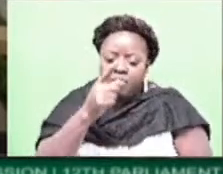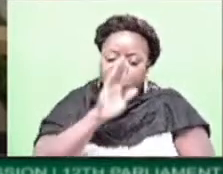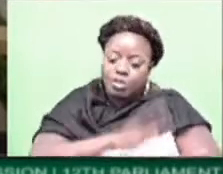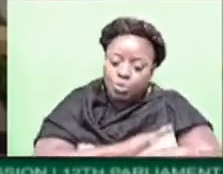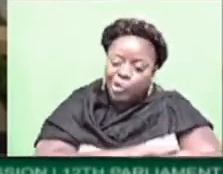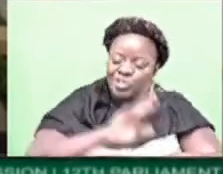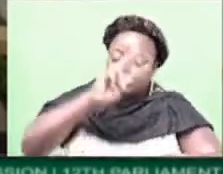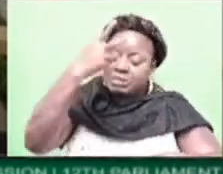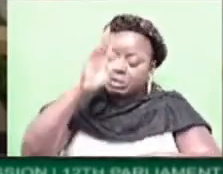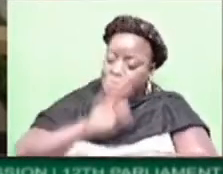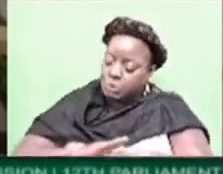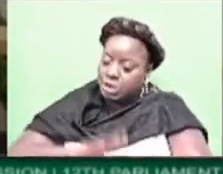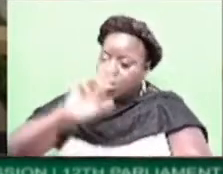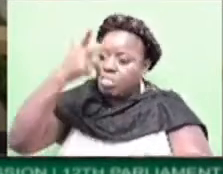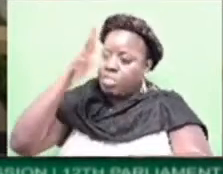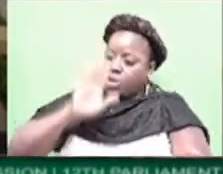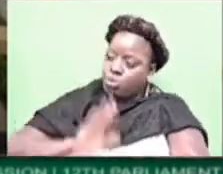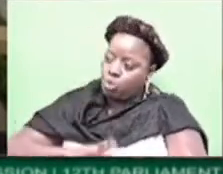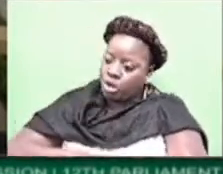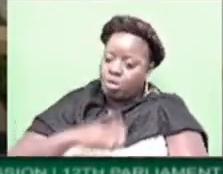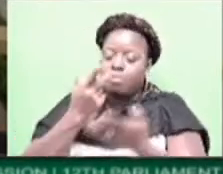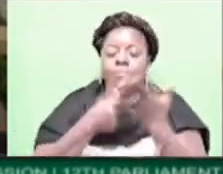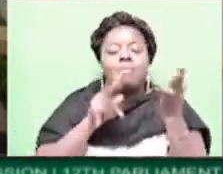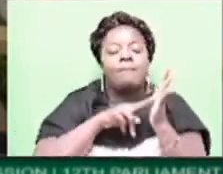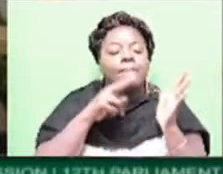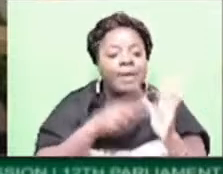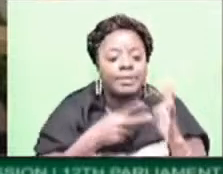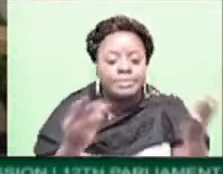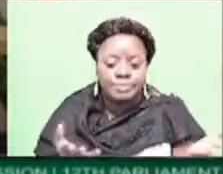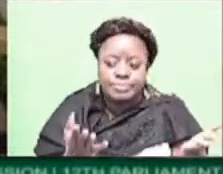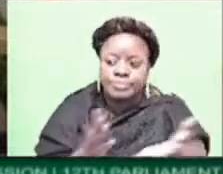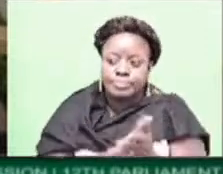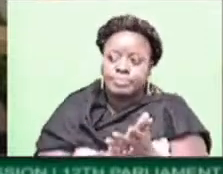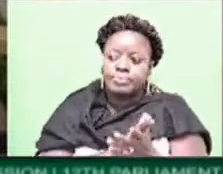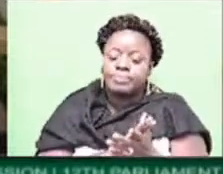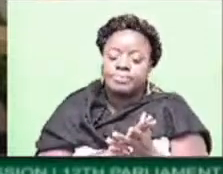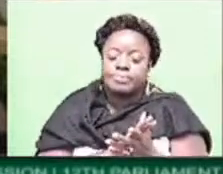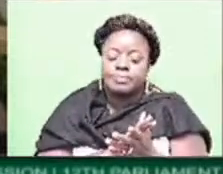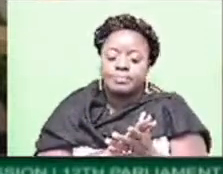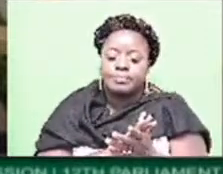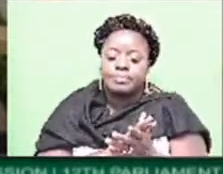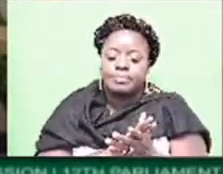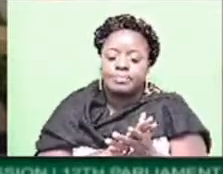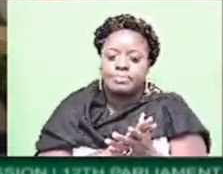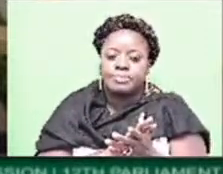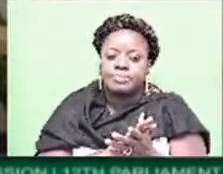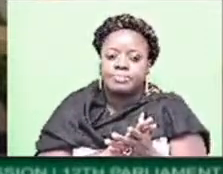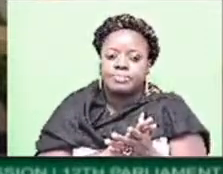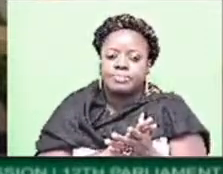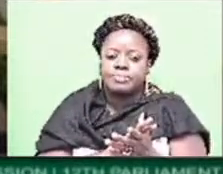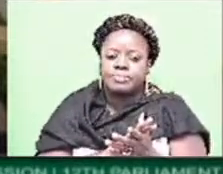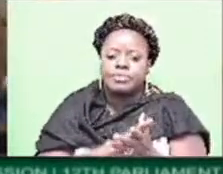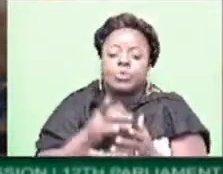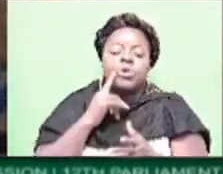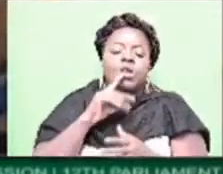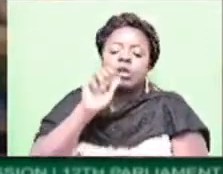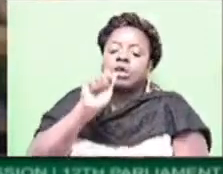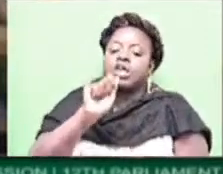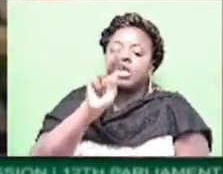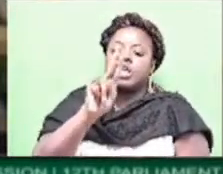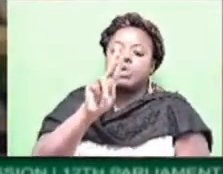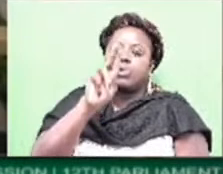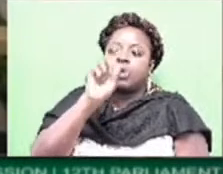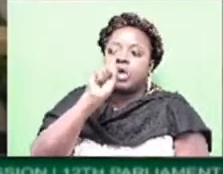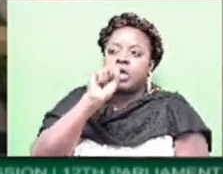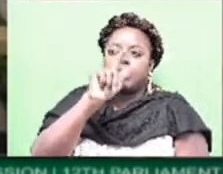offense. Now, Honorable Attorney General, when you look at some of these Commonwealth jurisdictions, Australia in particular, the